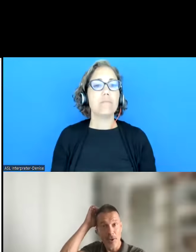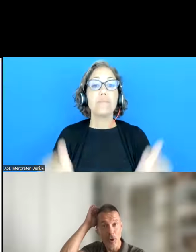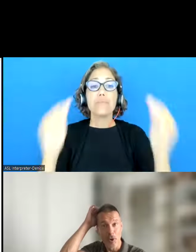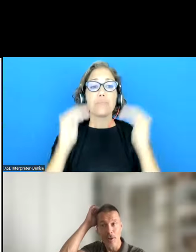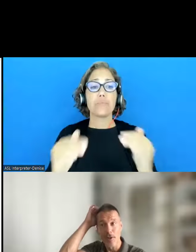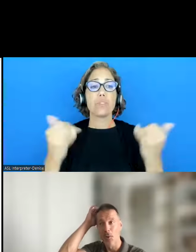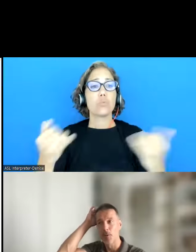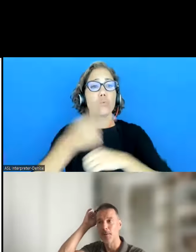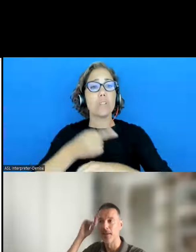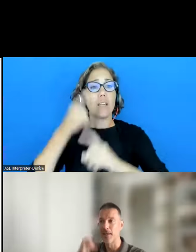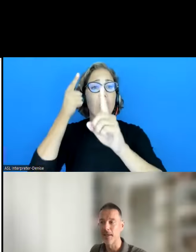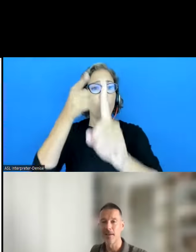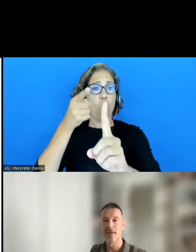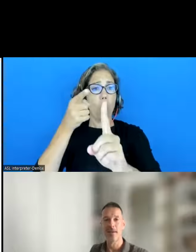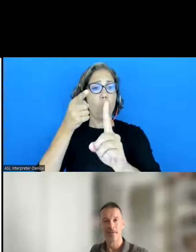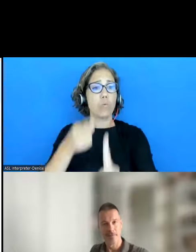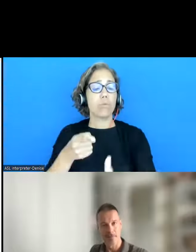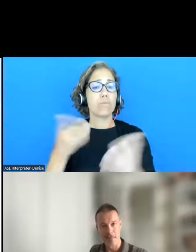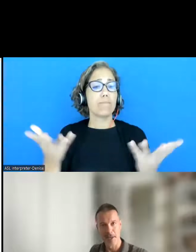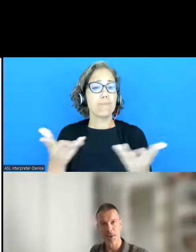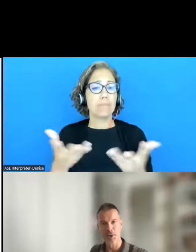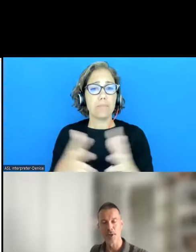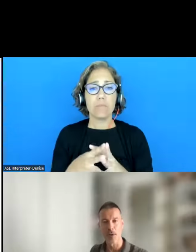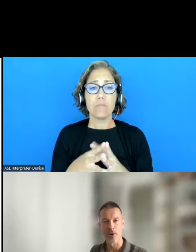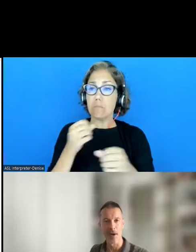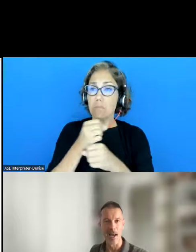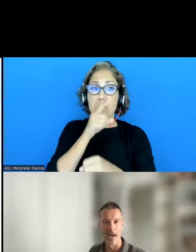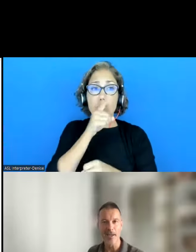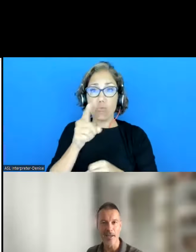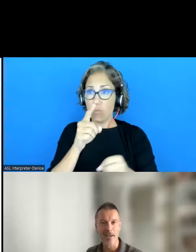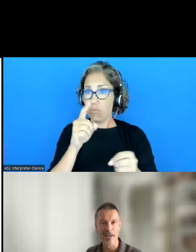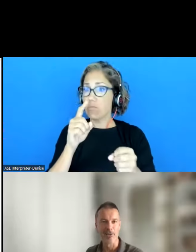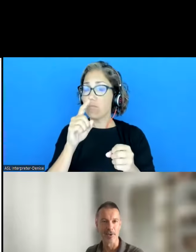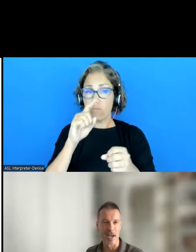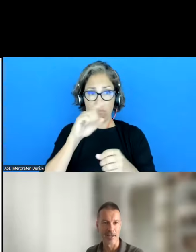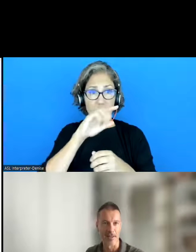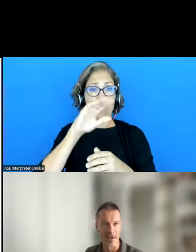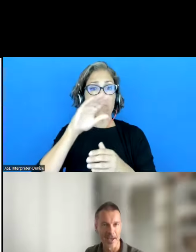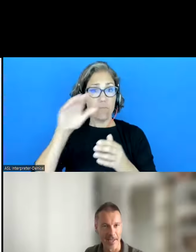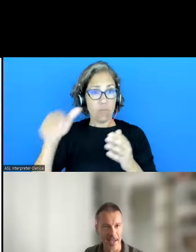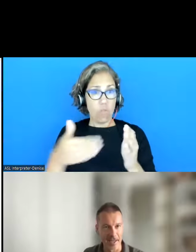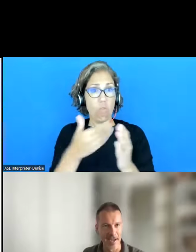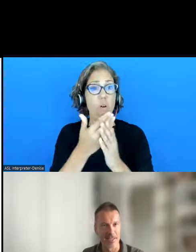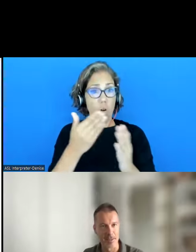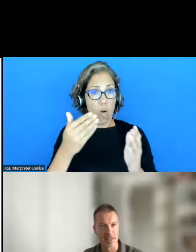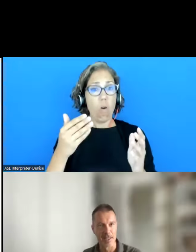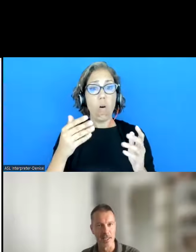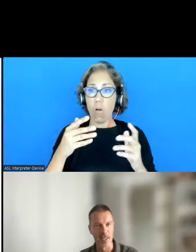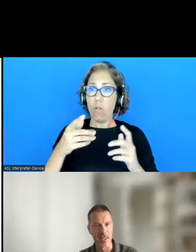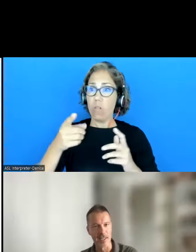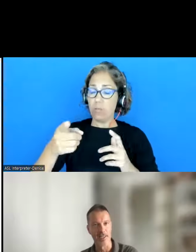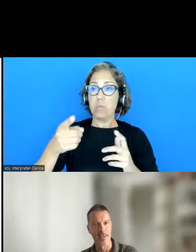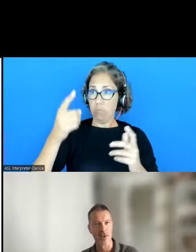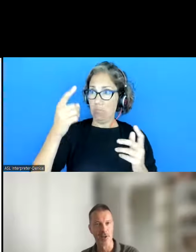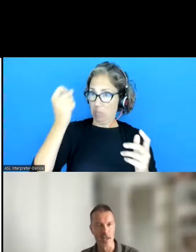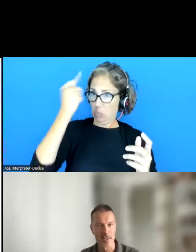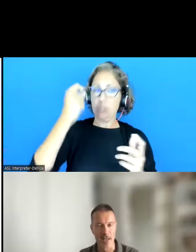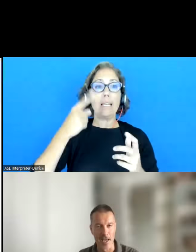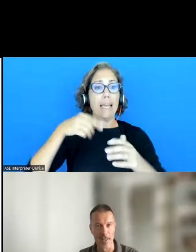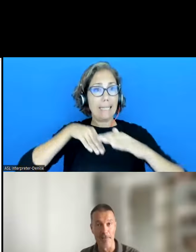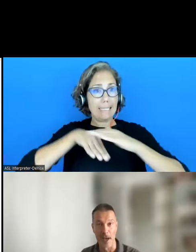Today's goal will be making sure that we are all aligned regarding the fact that accessibility, it is